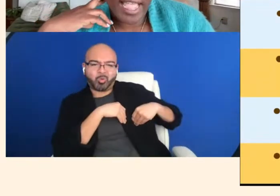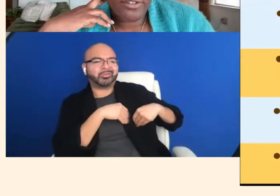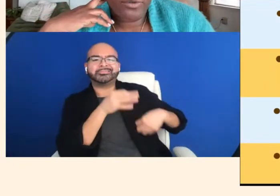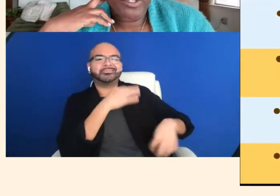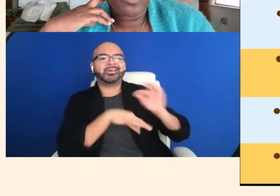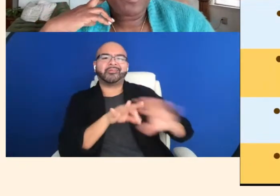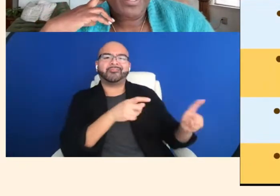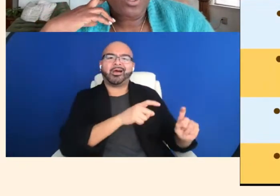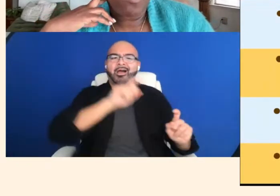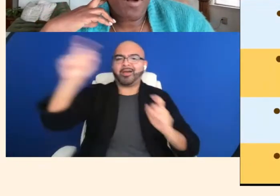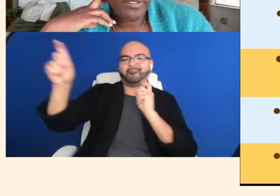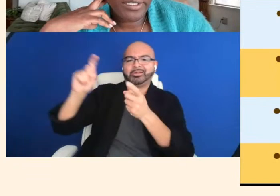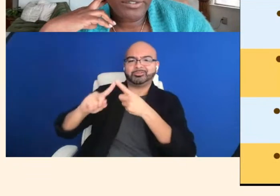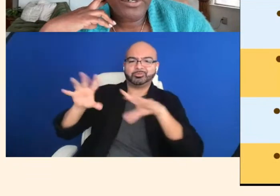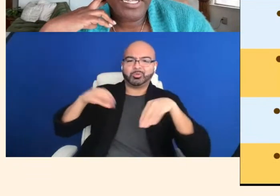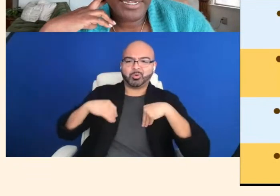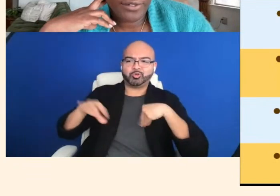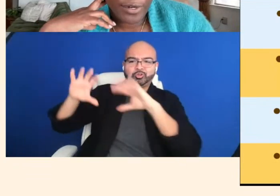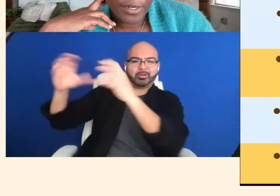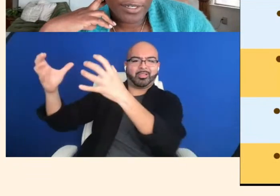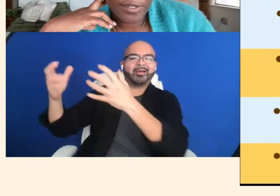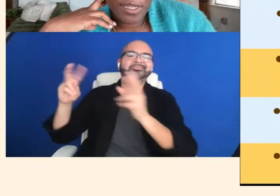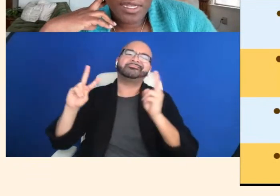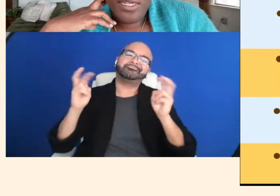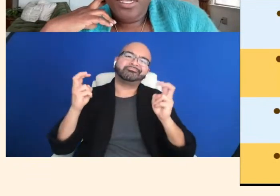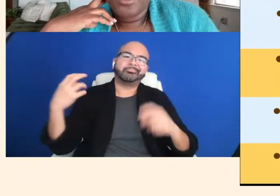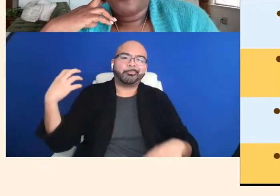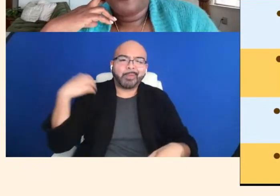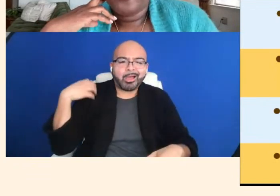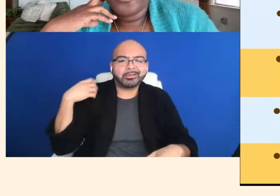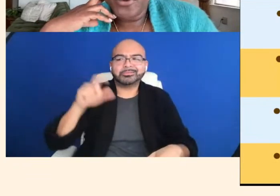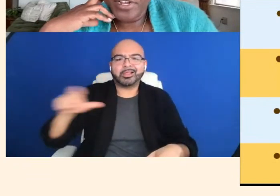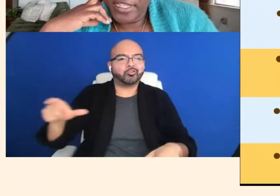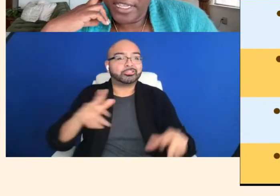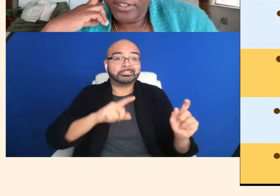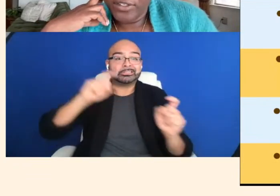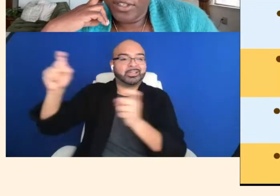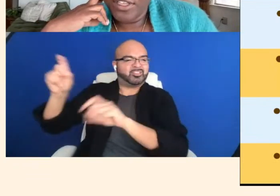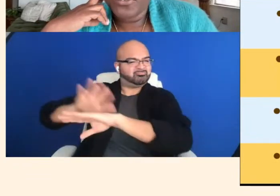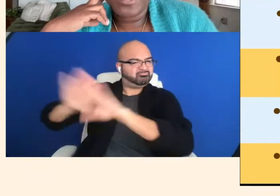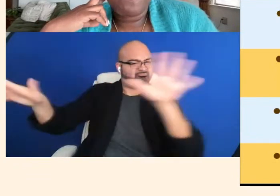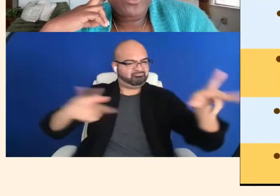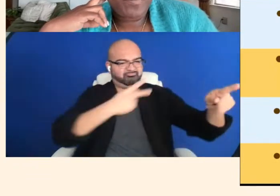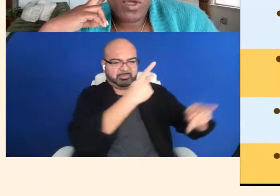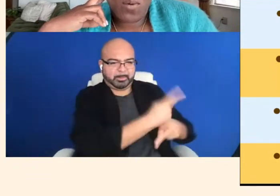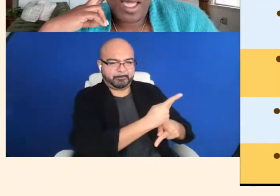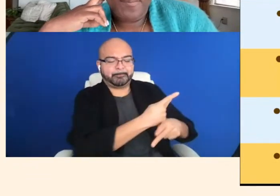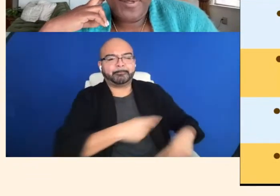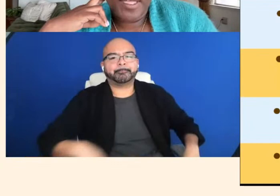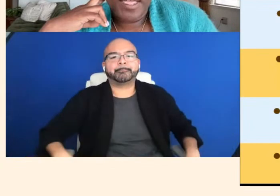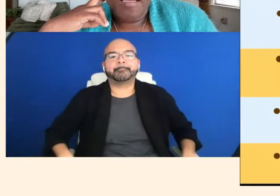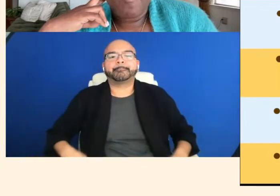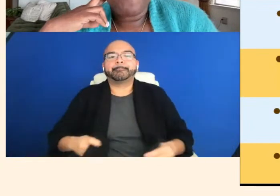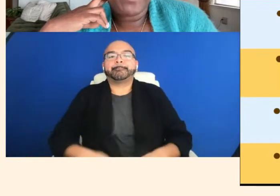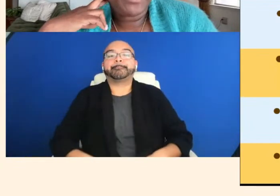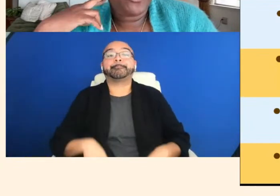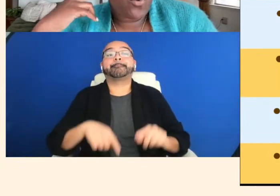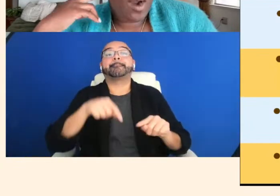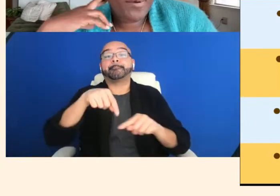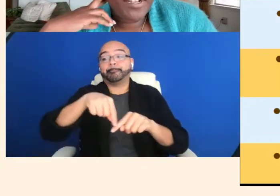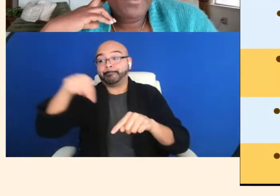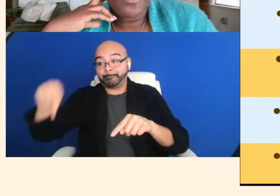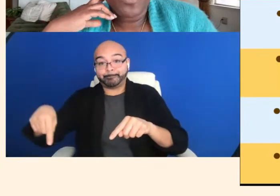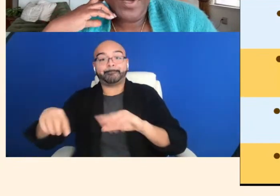owner class, which one might call bosses or landlords. Returning to this, there's the investment co-op. A